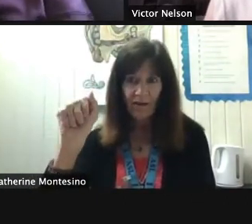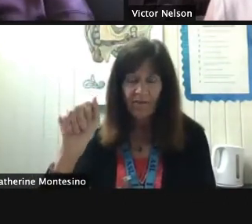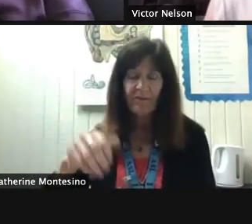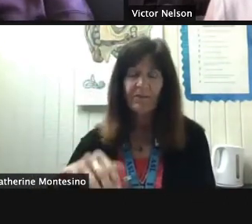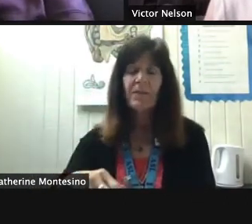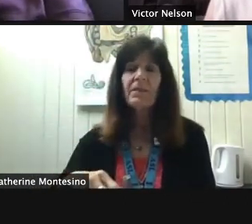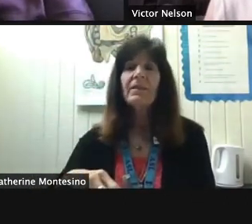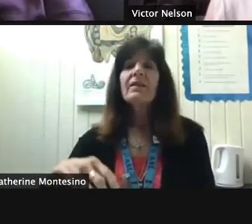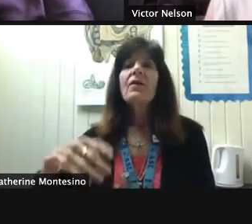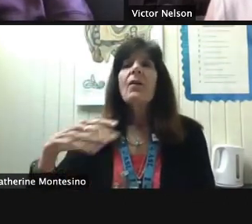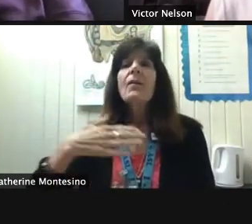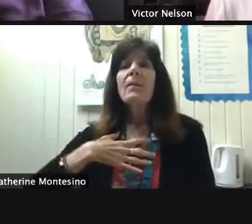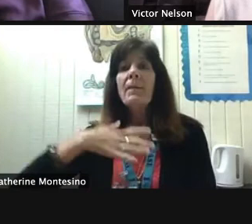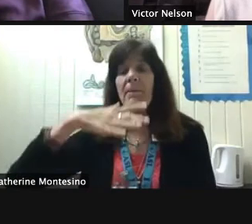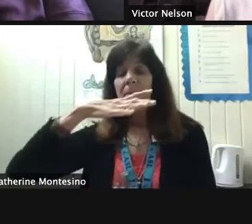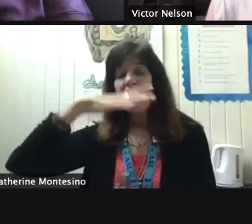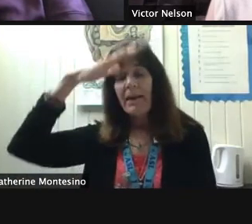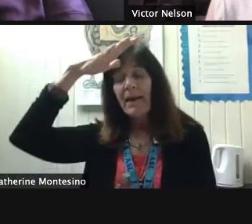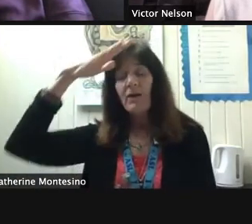were born in Cuba.